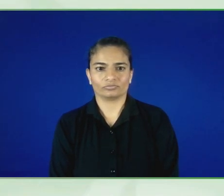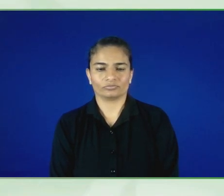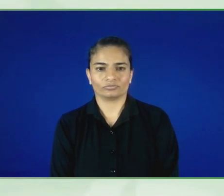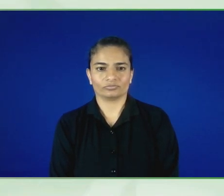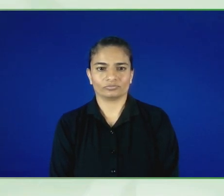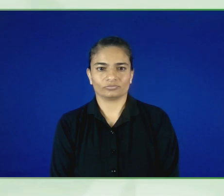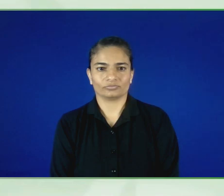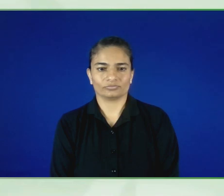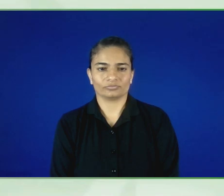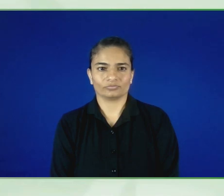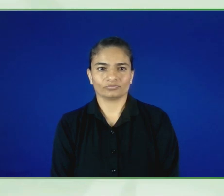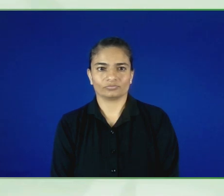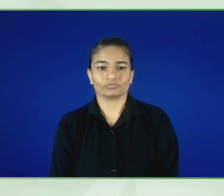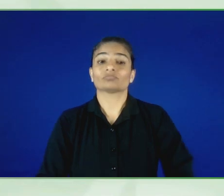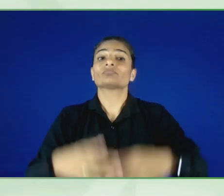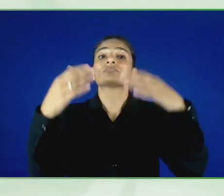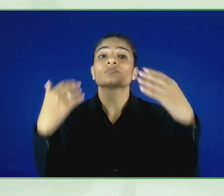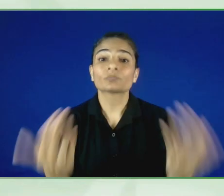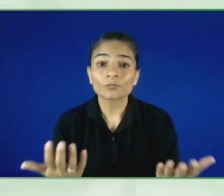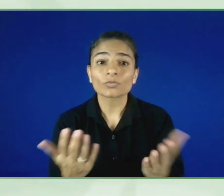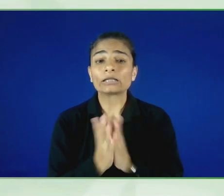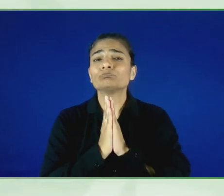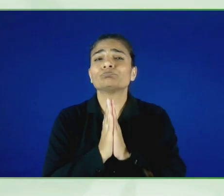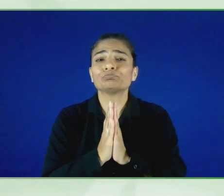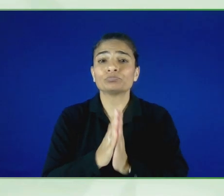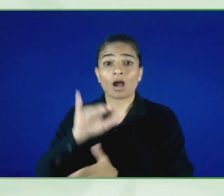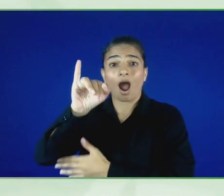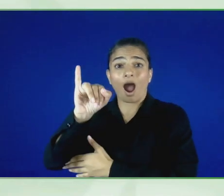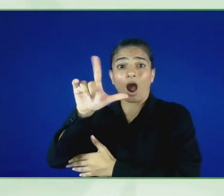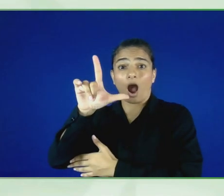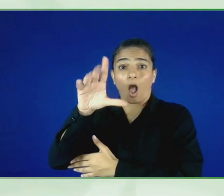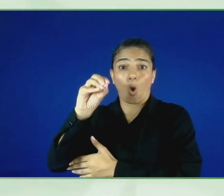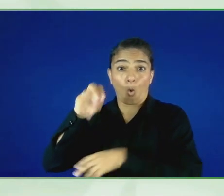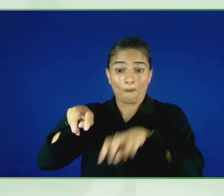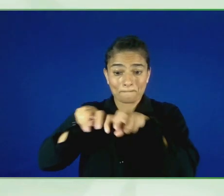And please wait for the ILO panel if you're not leaving. No lunch for anybody, I think.